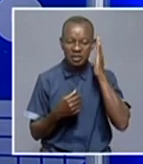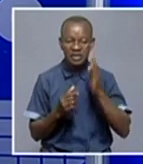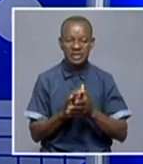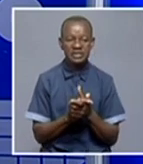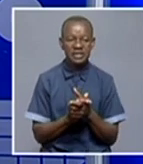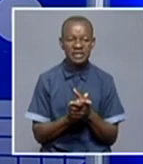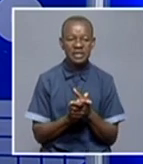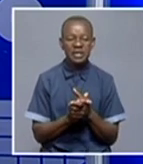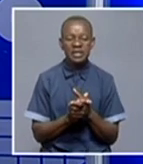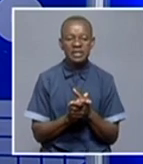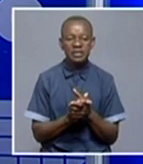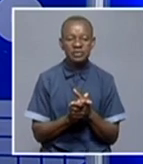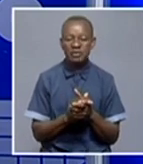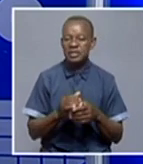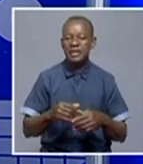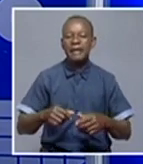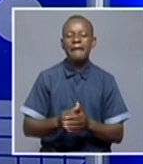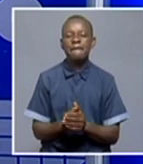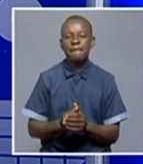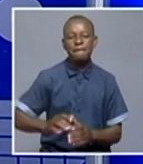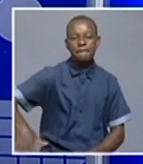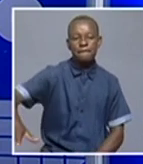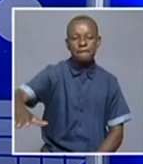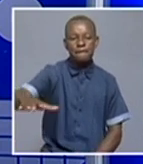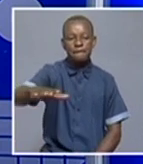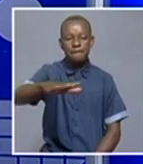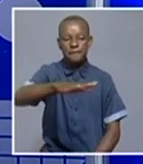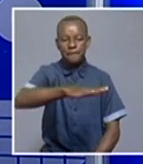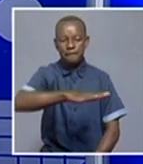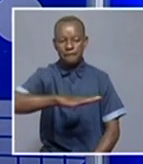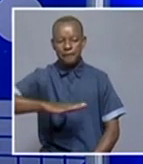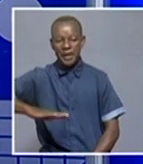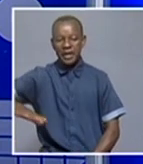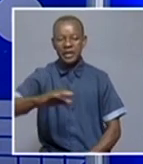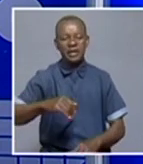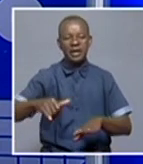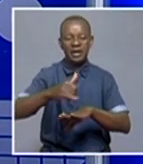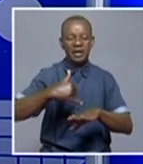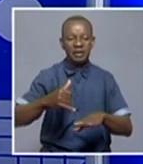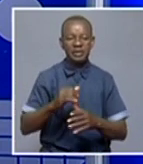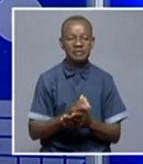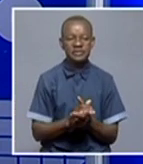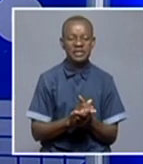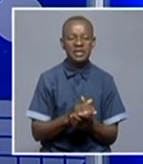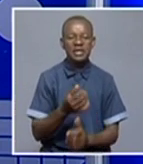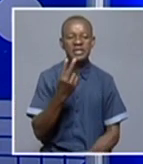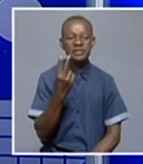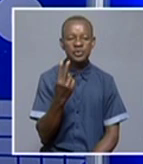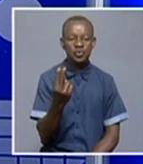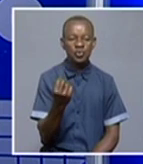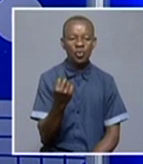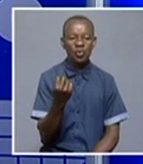know, a task for the Electoral Commission. They have told us, you know, about the delay that they experienced as well. They had a 28-month